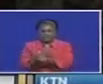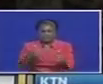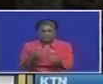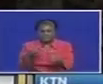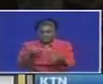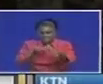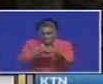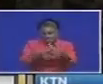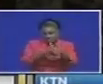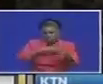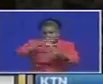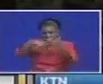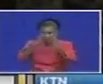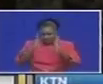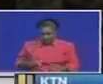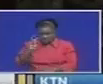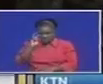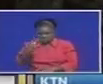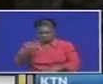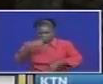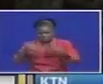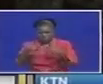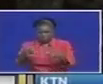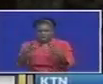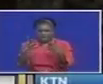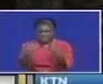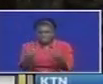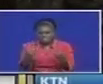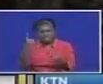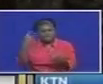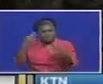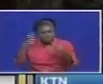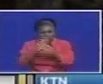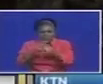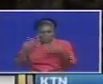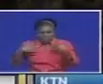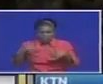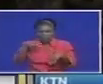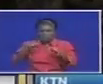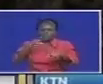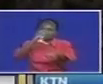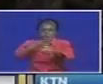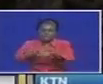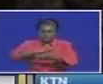to everyone. We are looking at keeping this very affordable so that many people can access this particular technology.